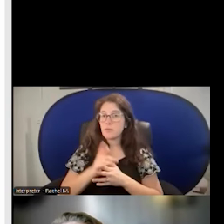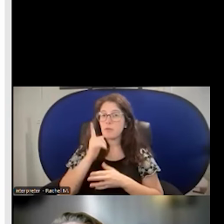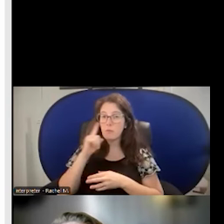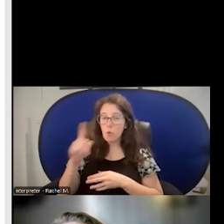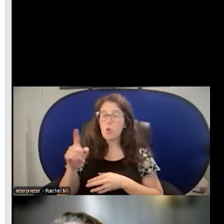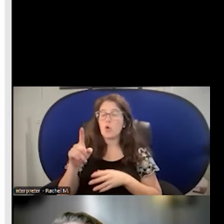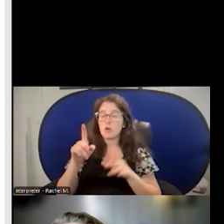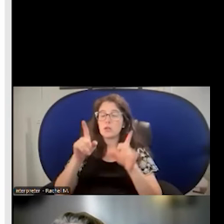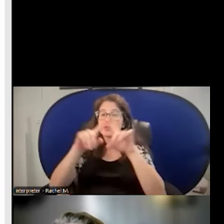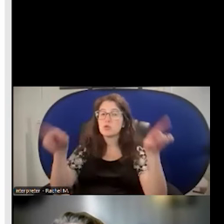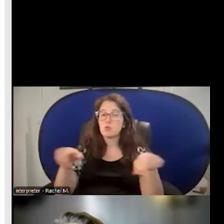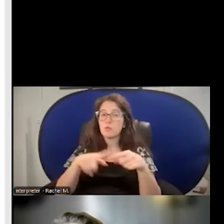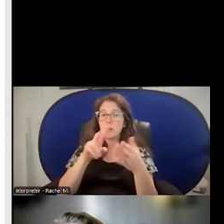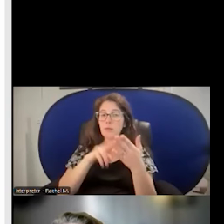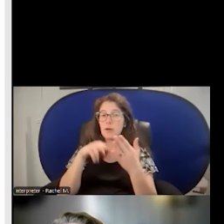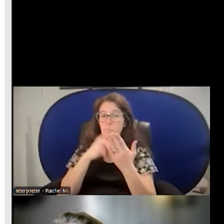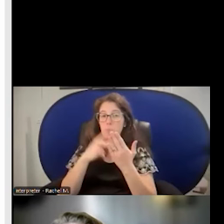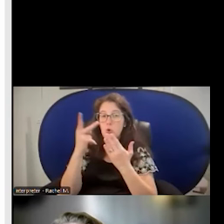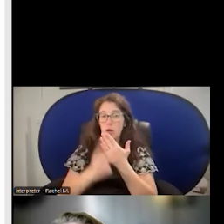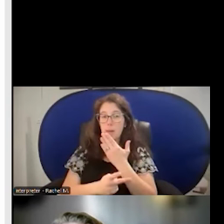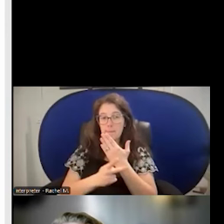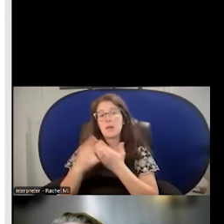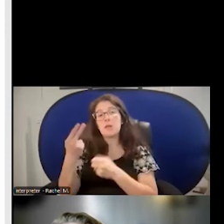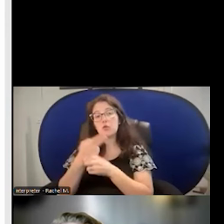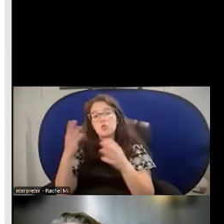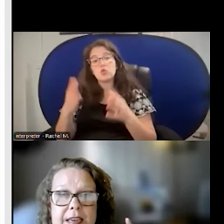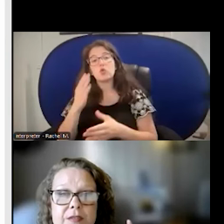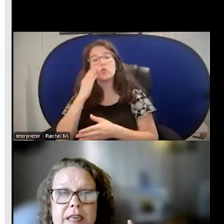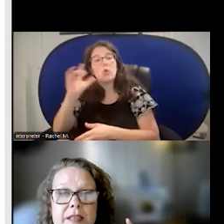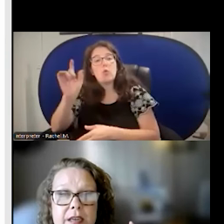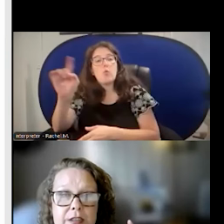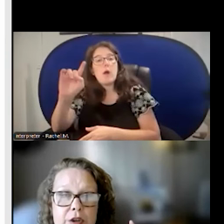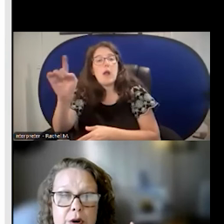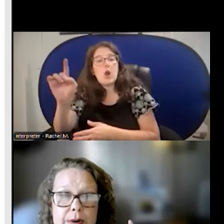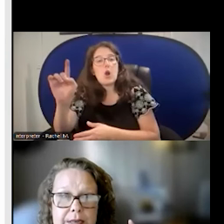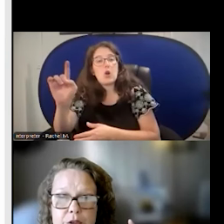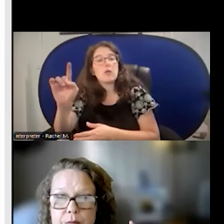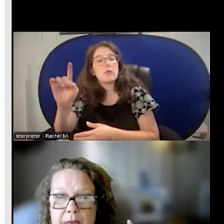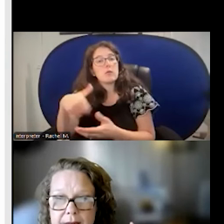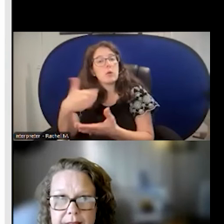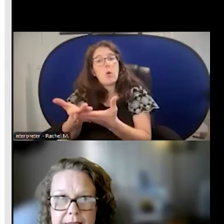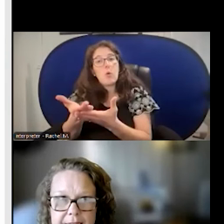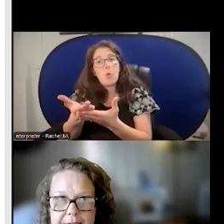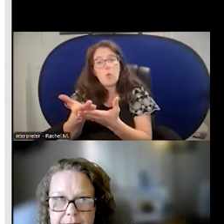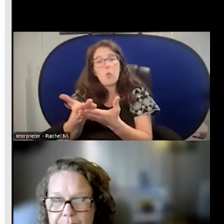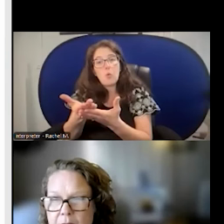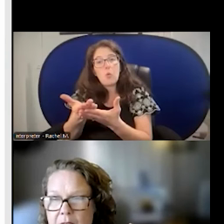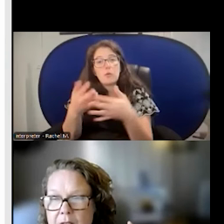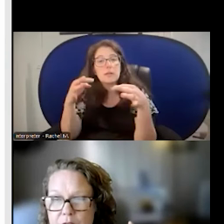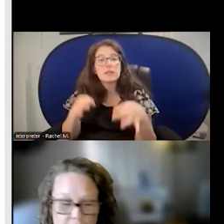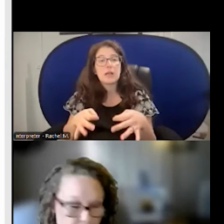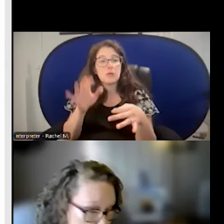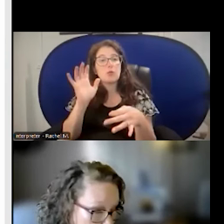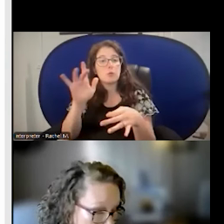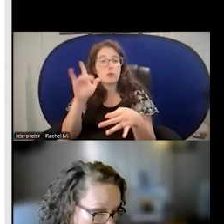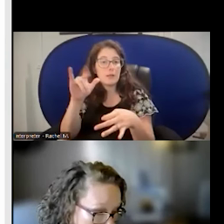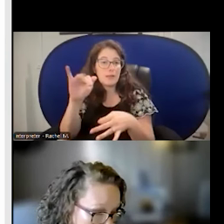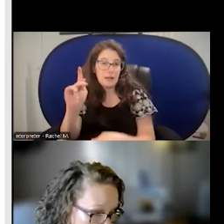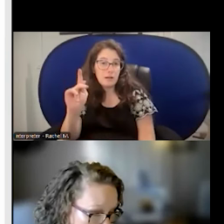reader so that the end user knows exactly where they're heading if they decide to go into that link.